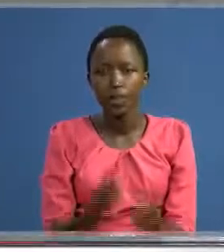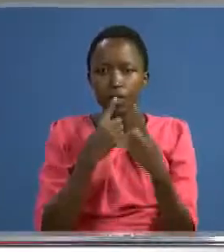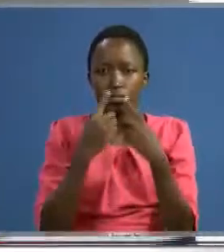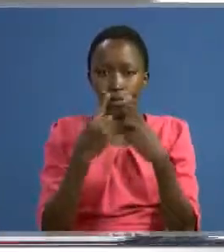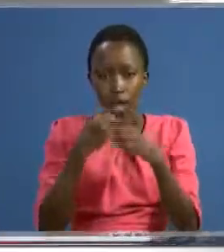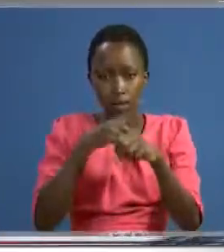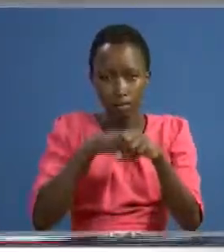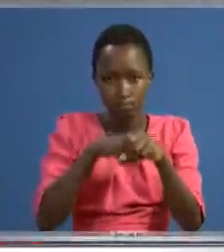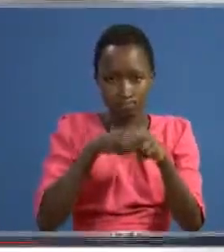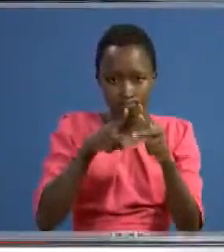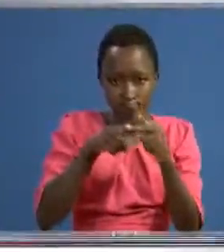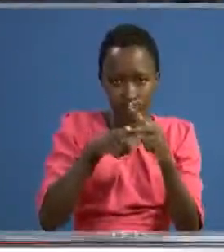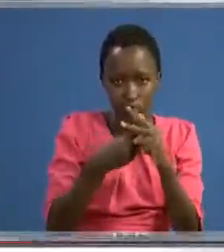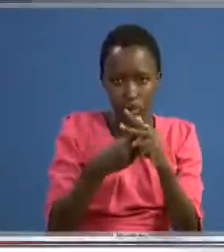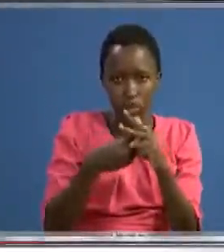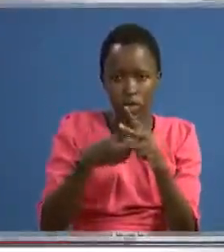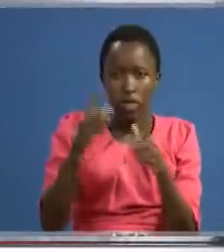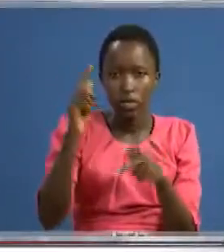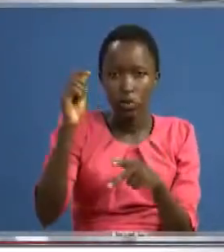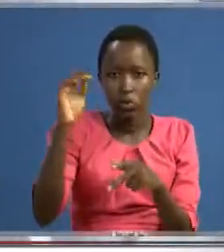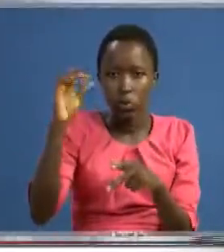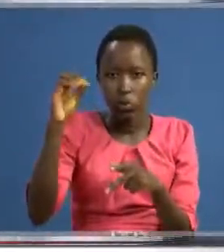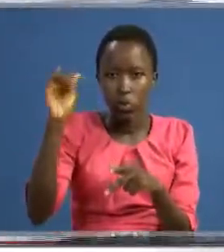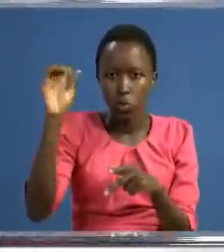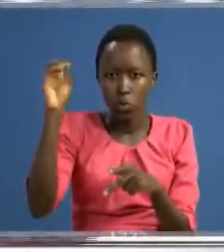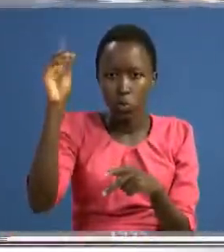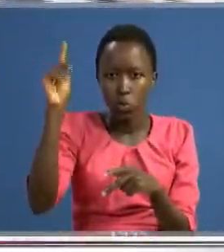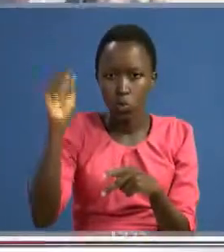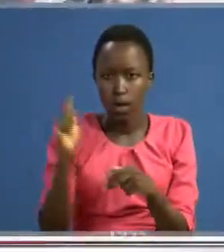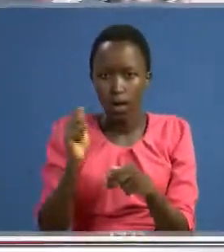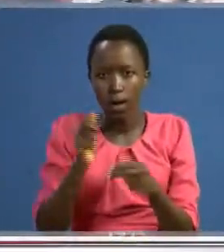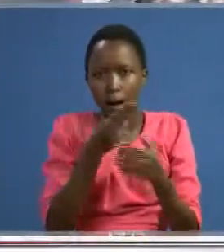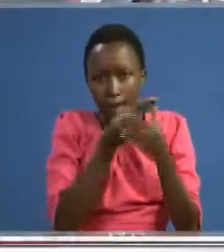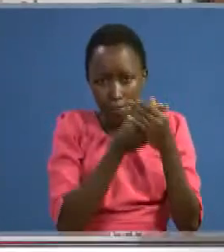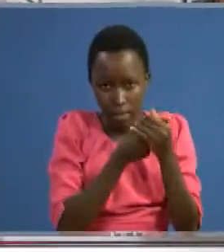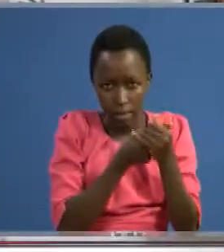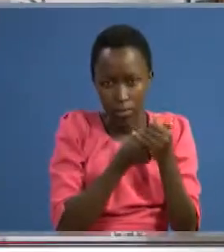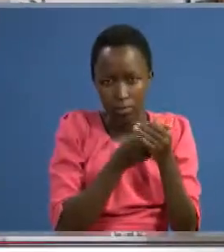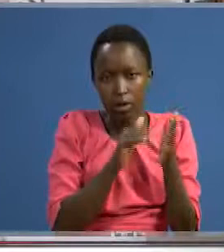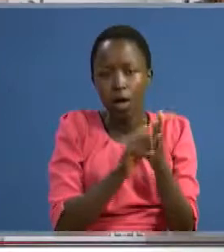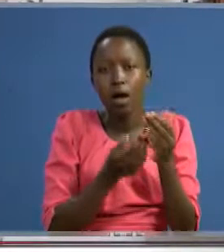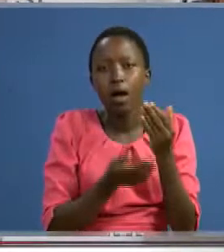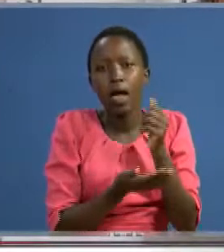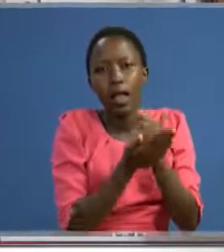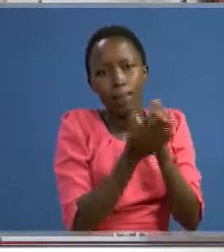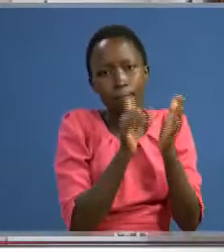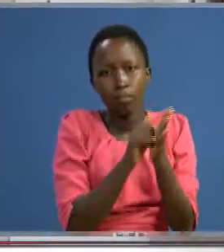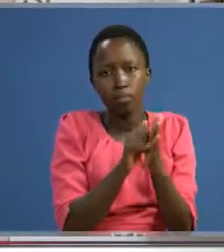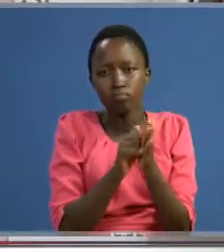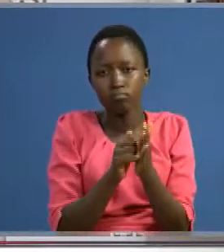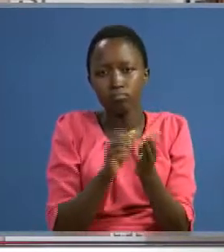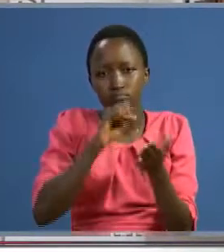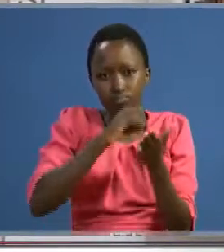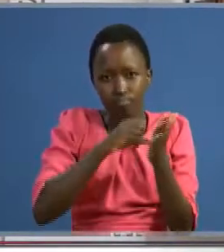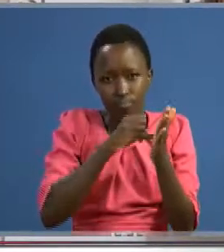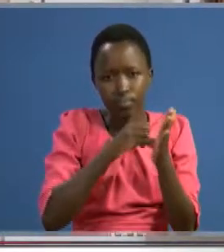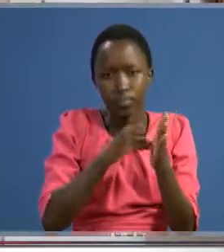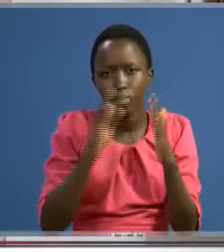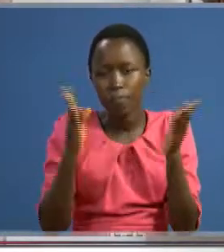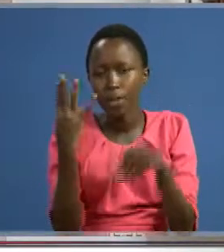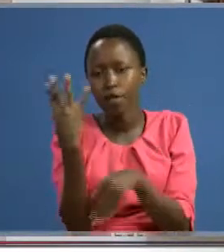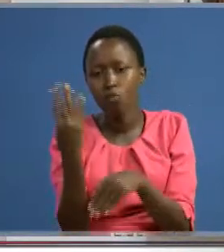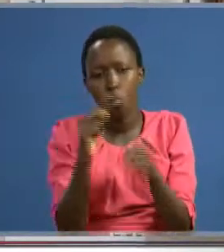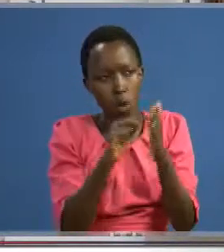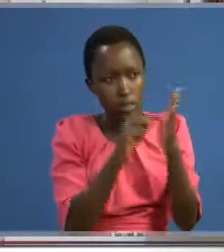Speaking during the launch of the Toyota Kenya and Equity Bank partnership, he said this will be enabled through manufacturing, which is one of the Big